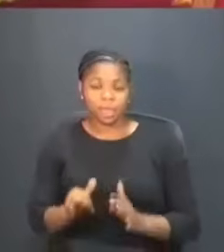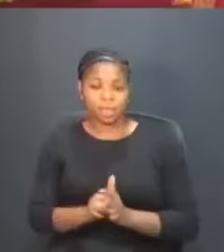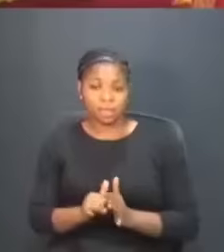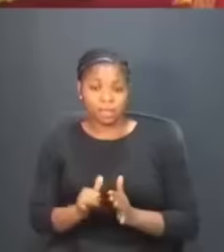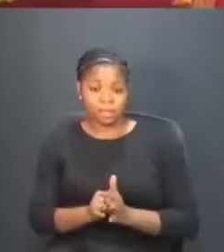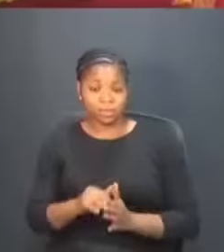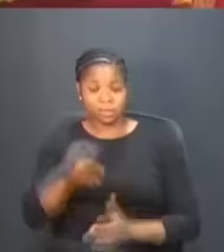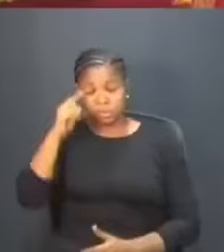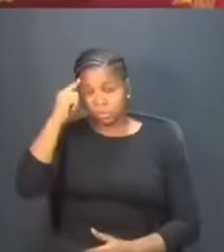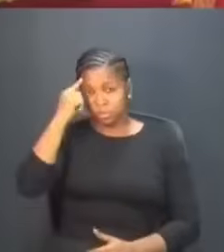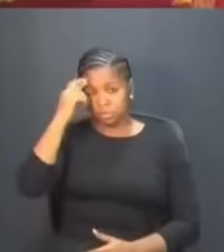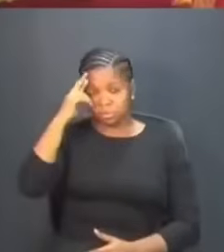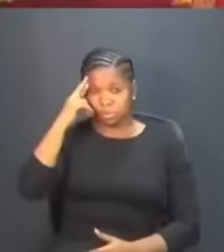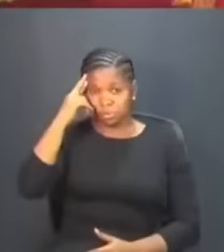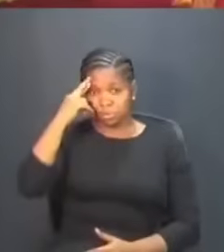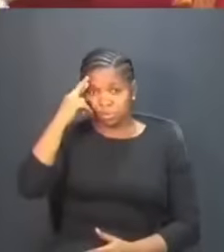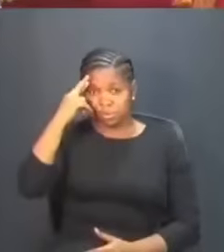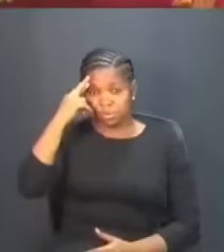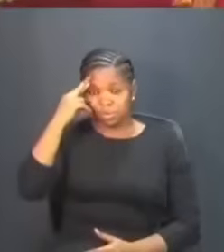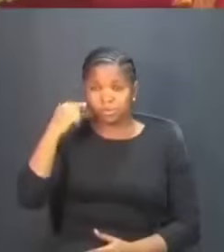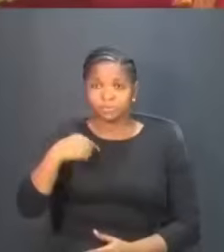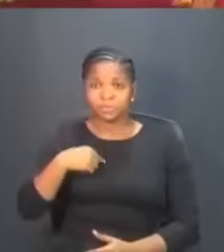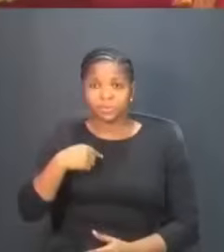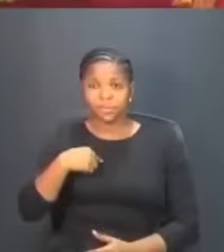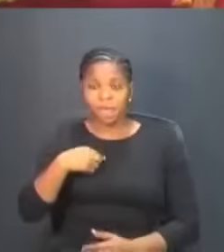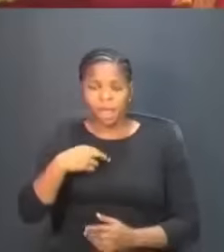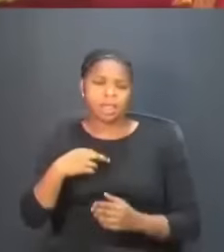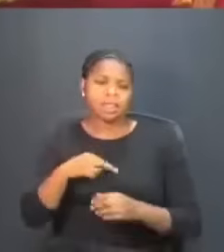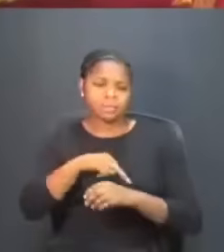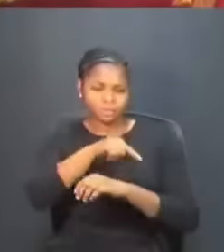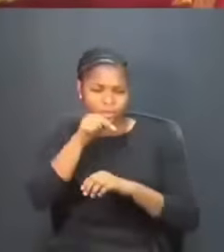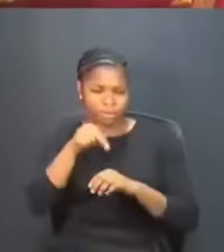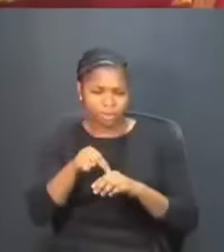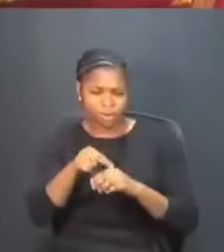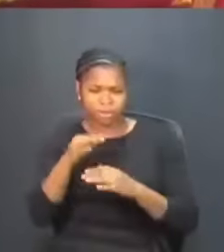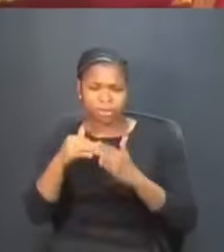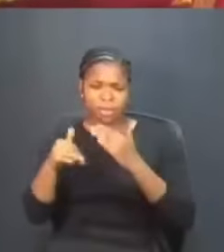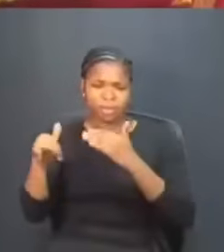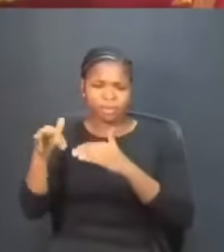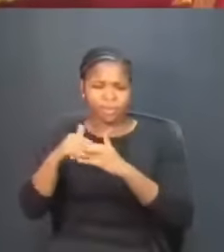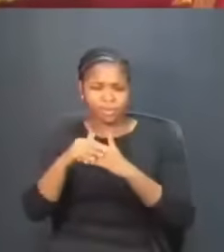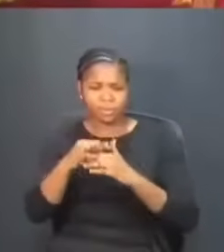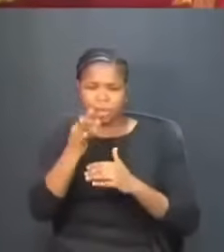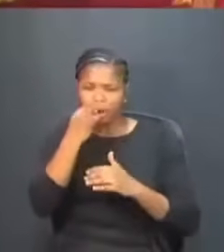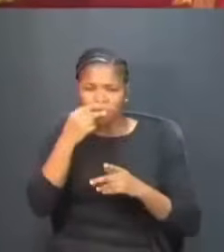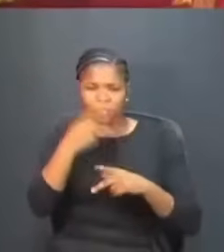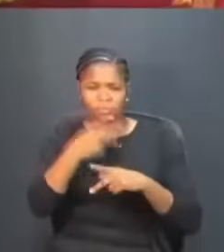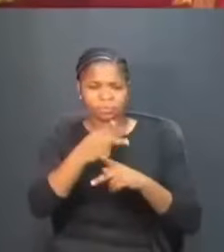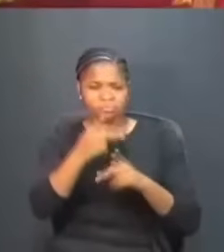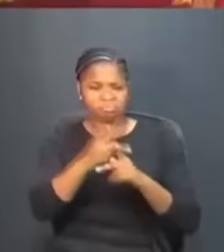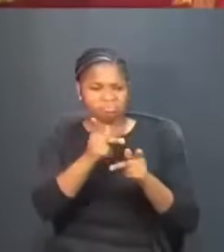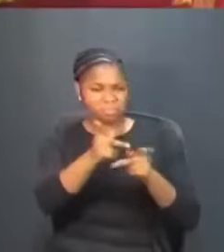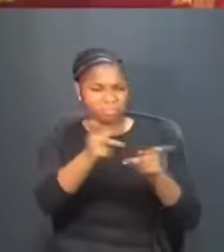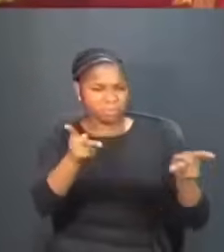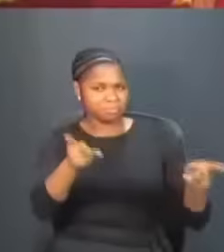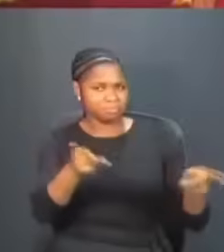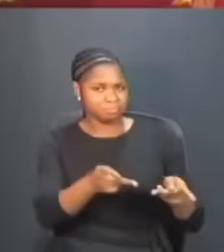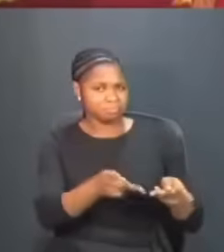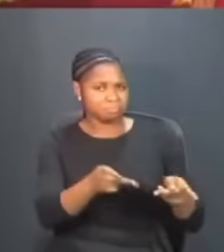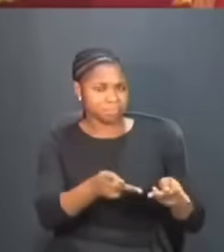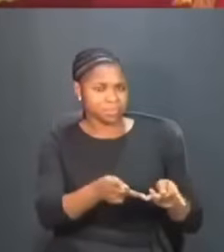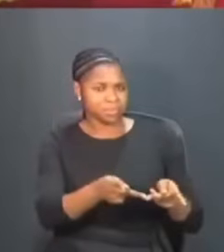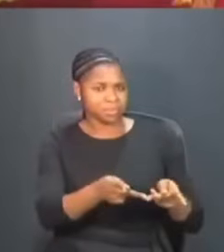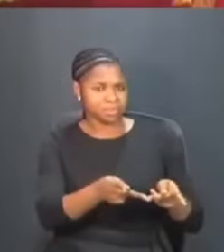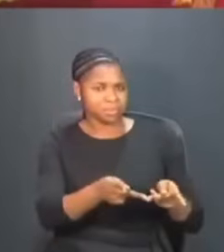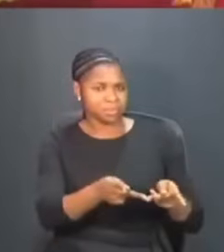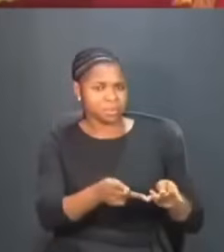as a nation, we are building food buffers. If you say that you have conducted a survey, and the findings include the